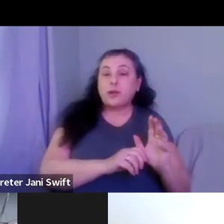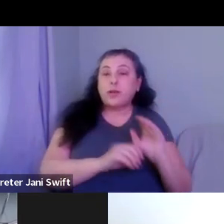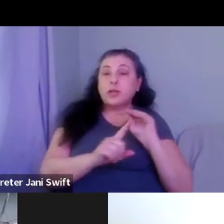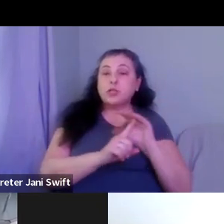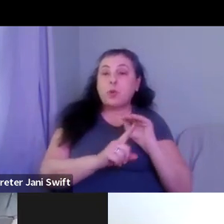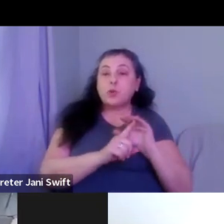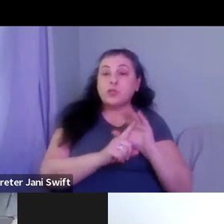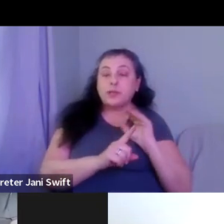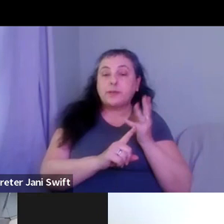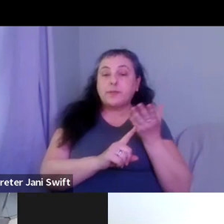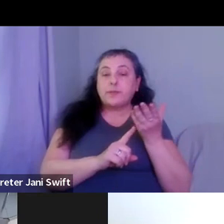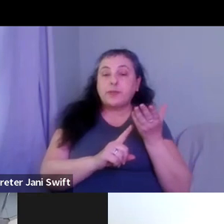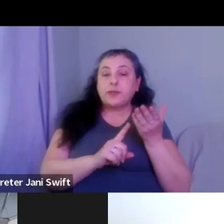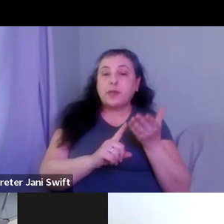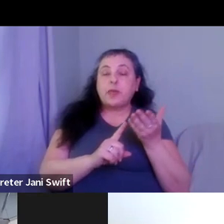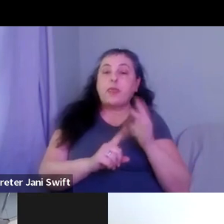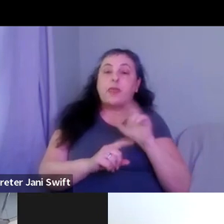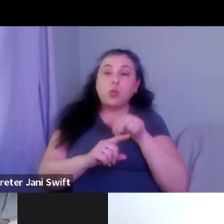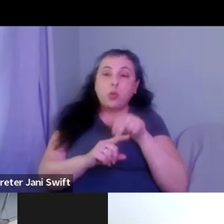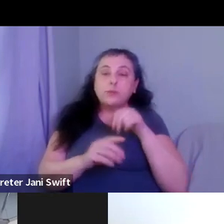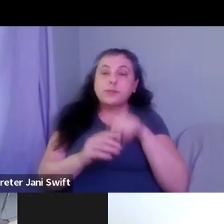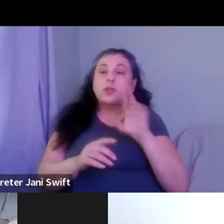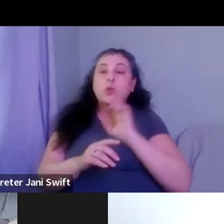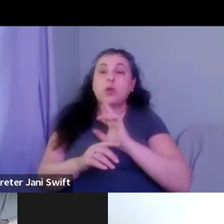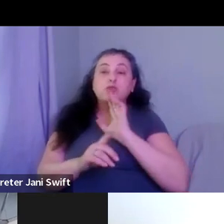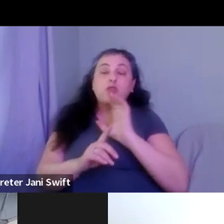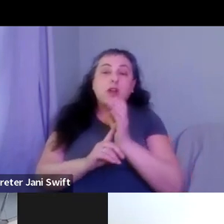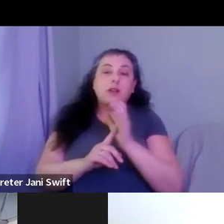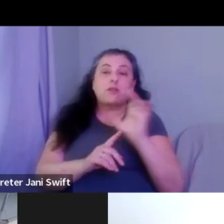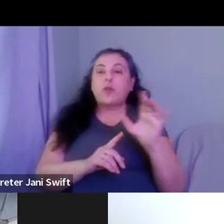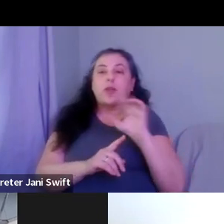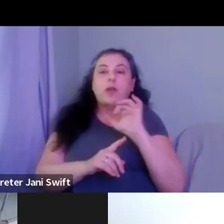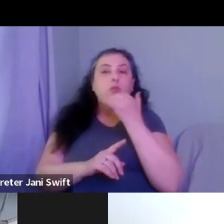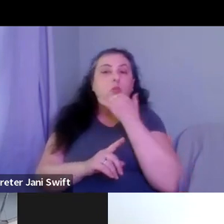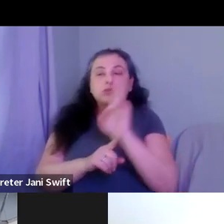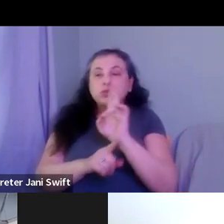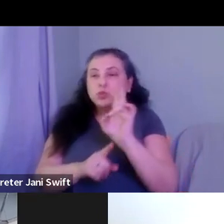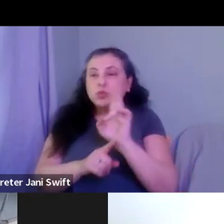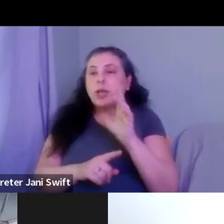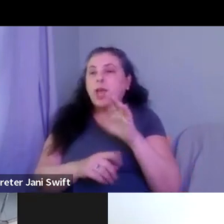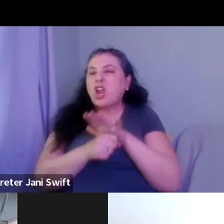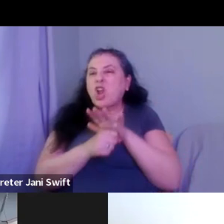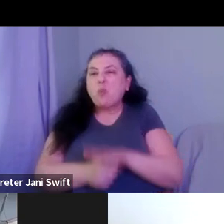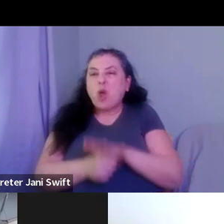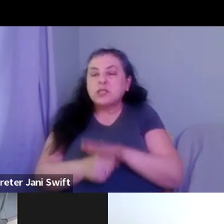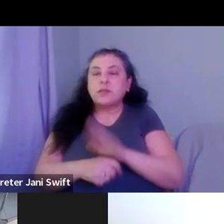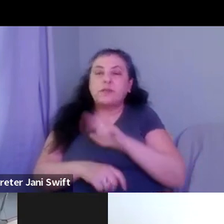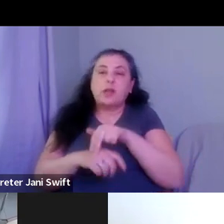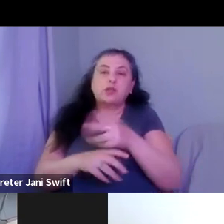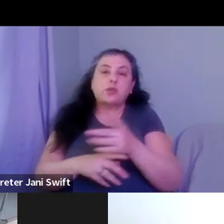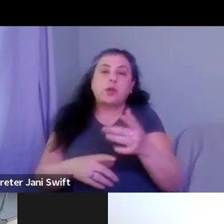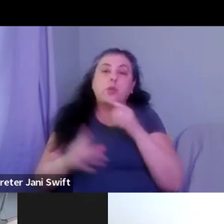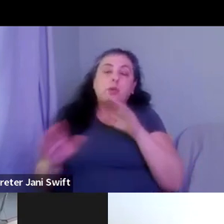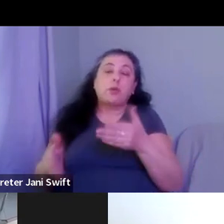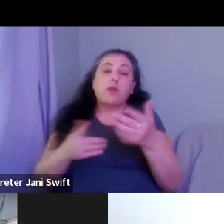exposing a lot of the norms within restaurant cultures for their abusive and oppressive nature. And then we